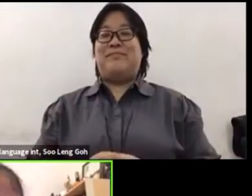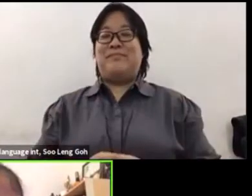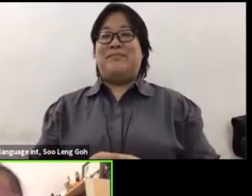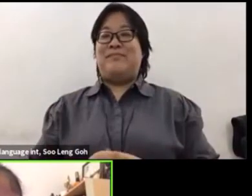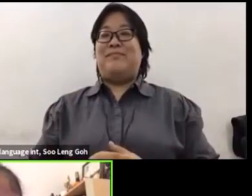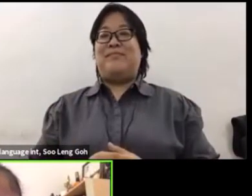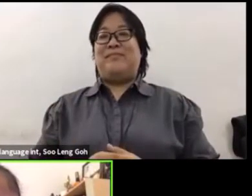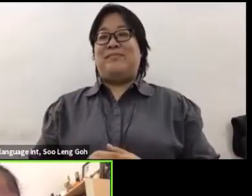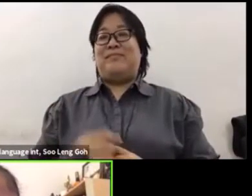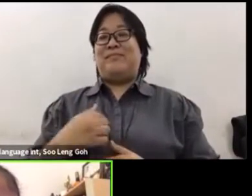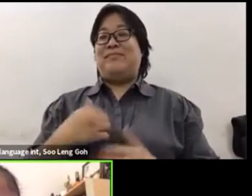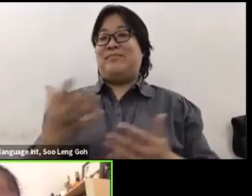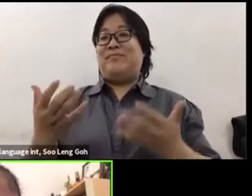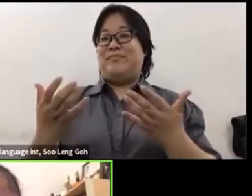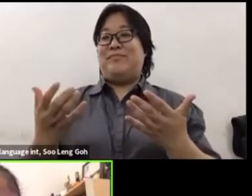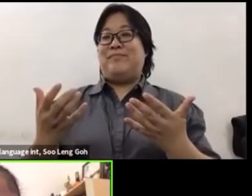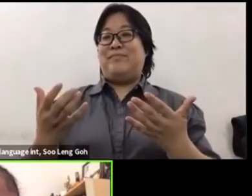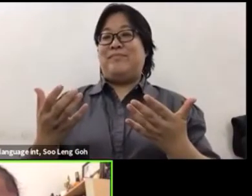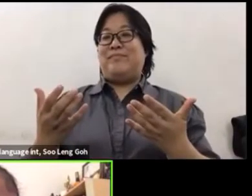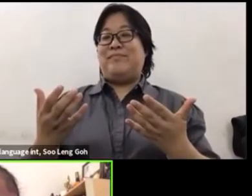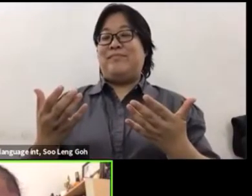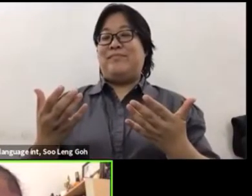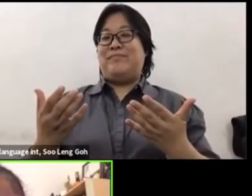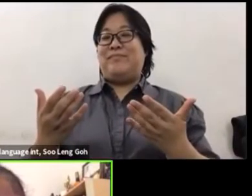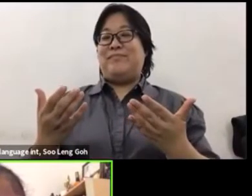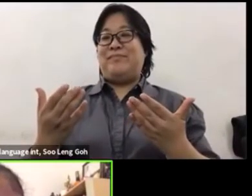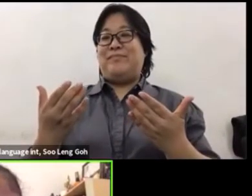I would like to share my screen.